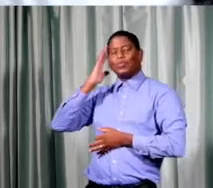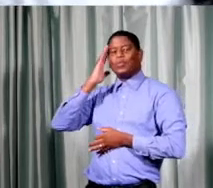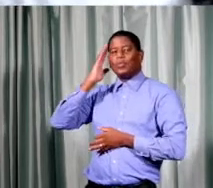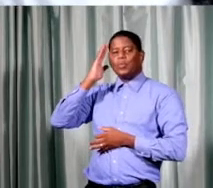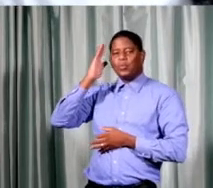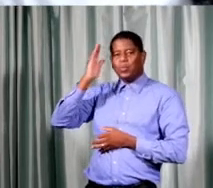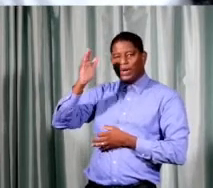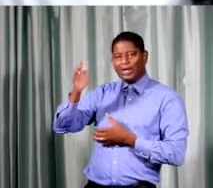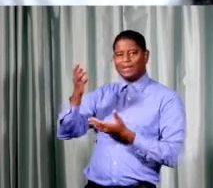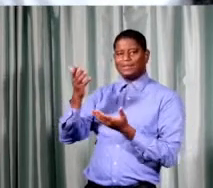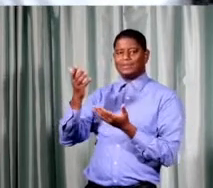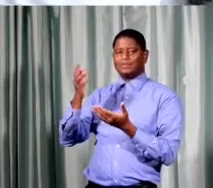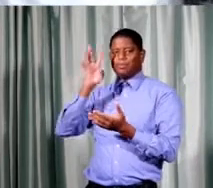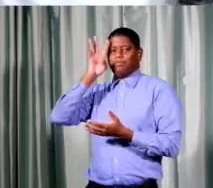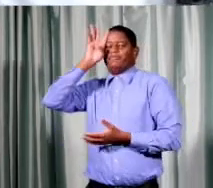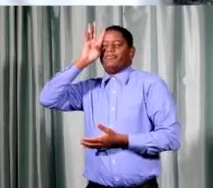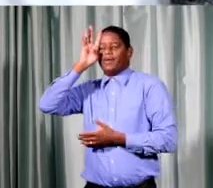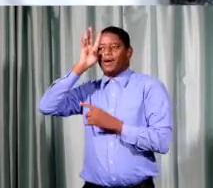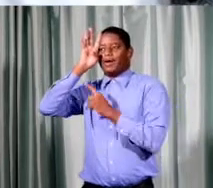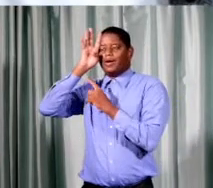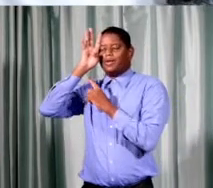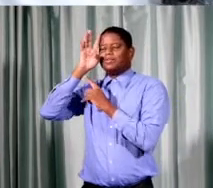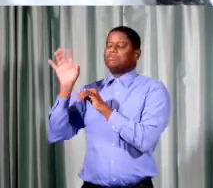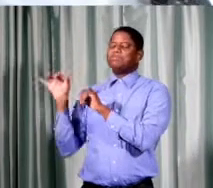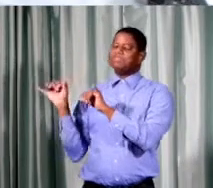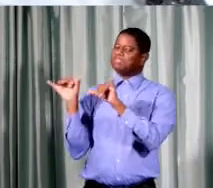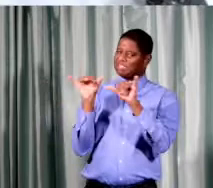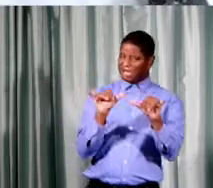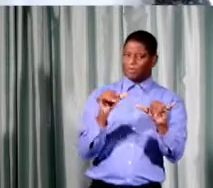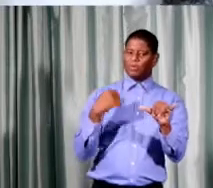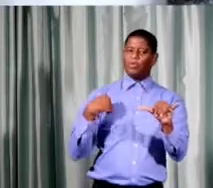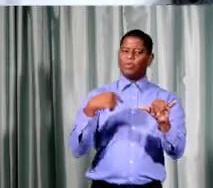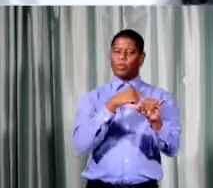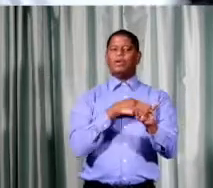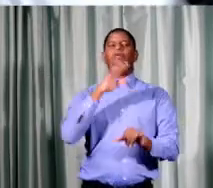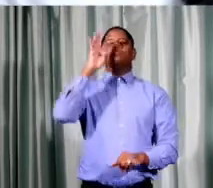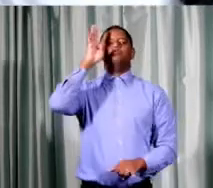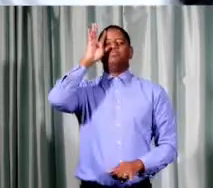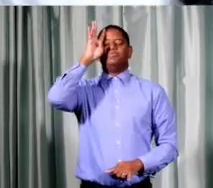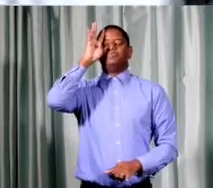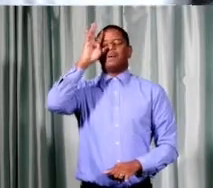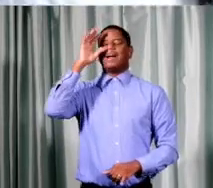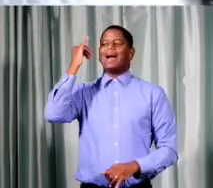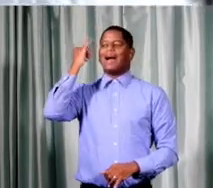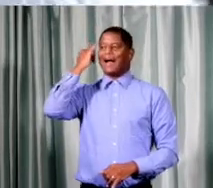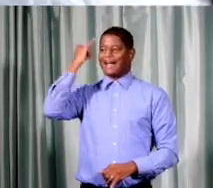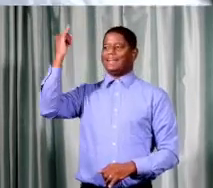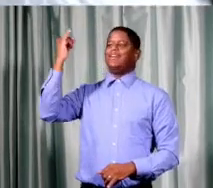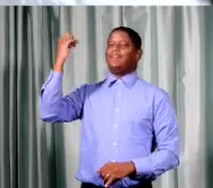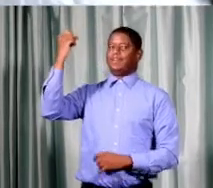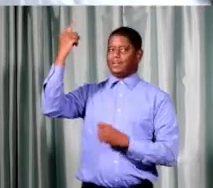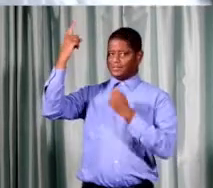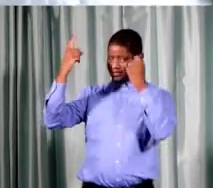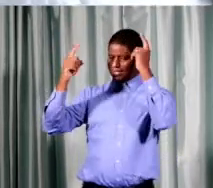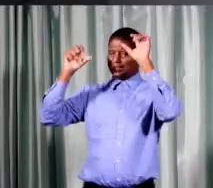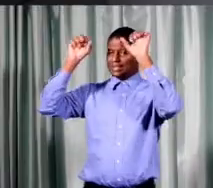this. It's that simple. If they could understand this, you could understand this. All